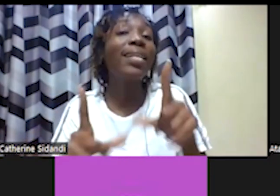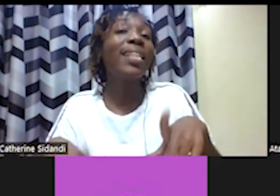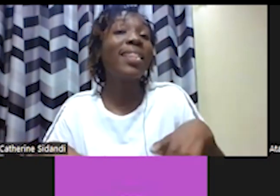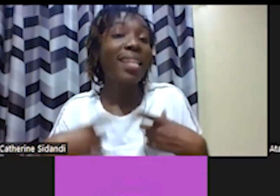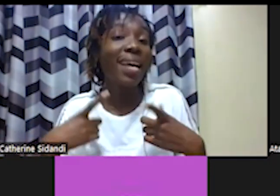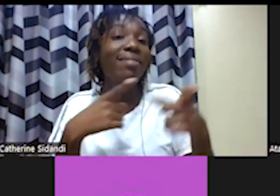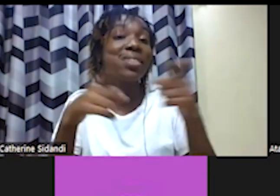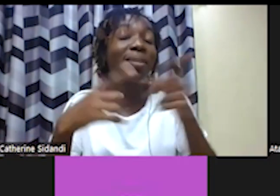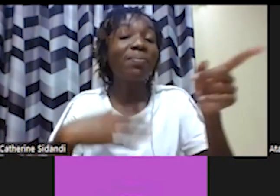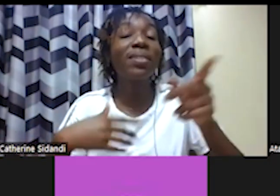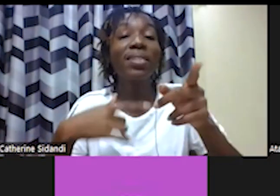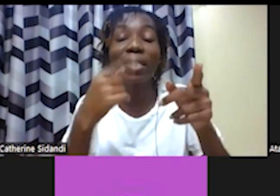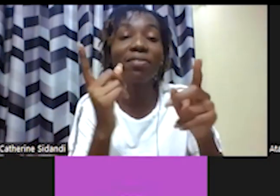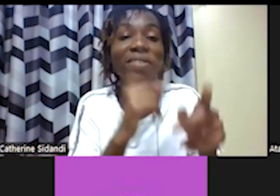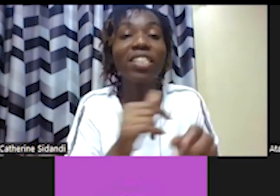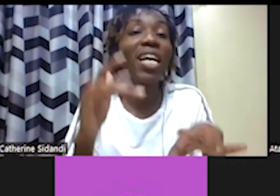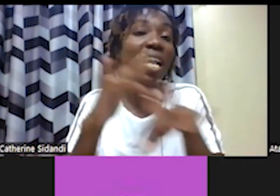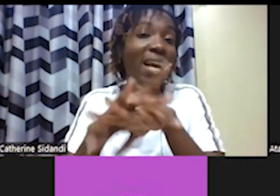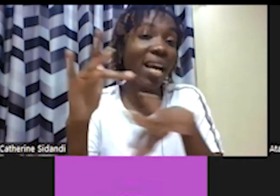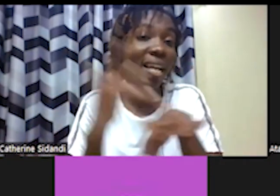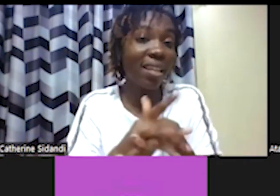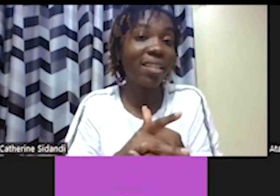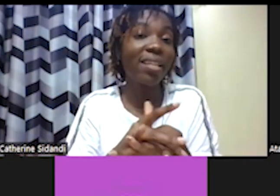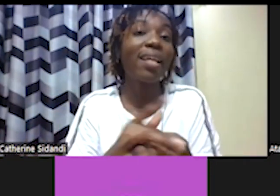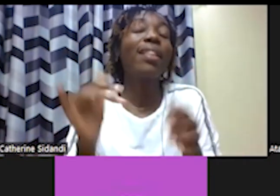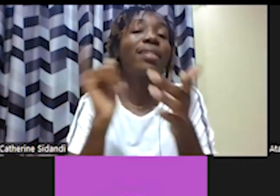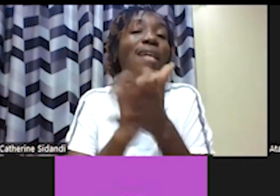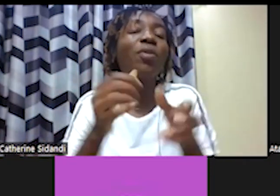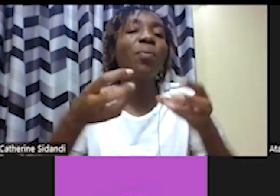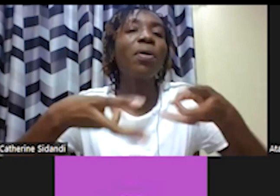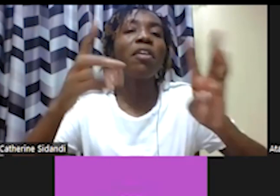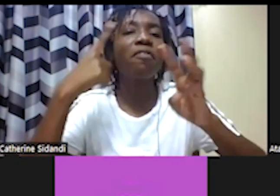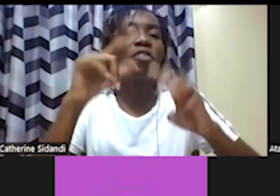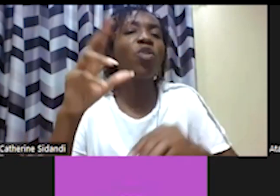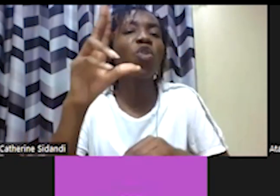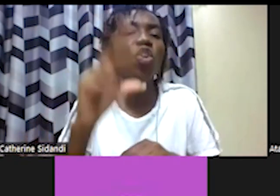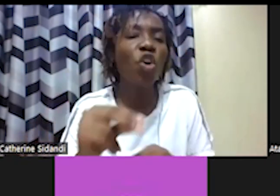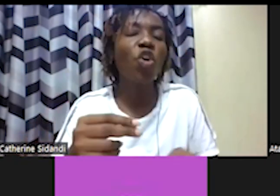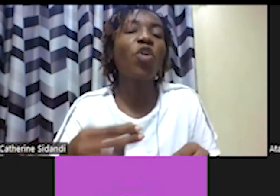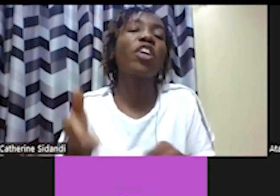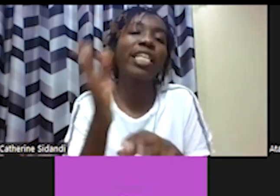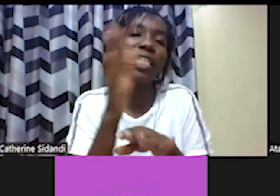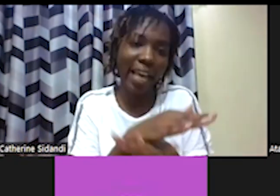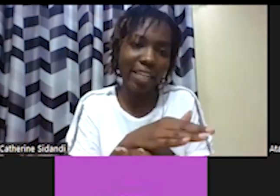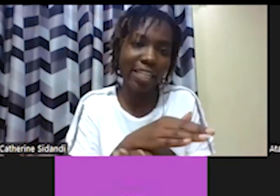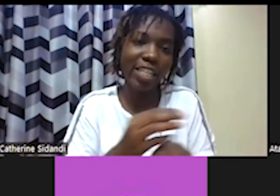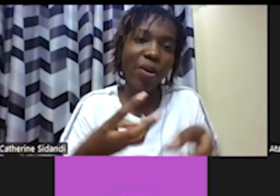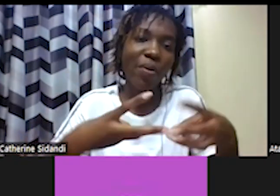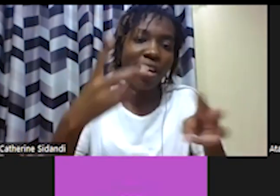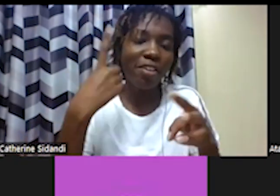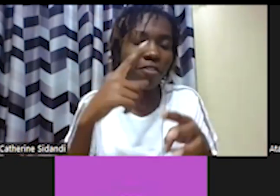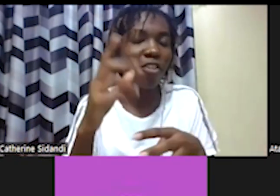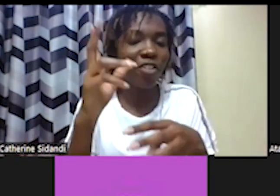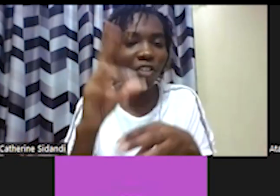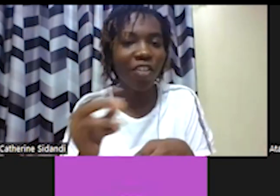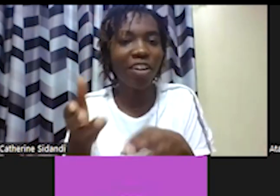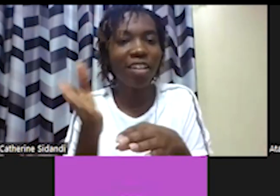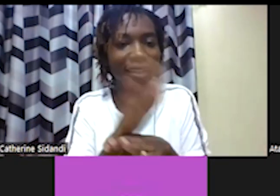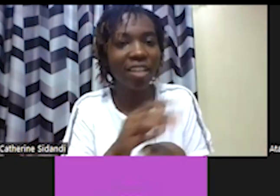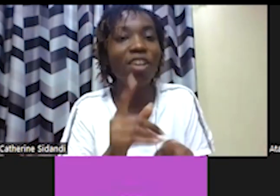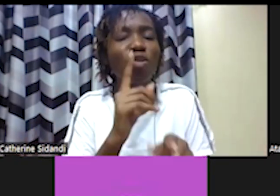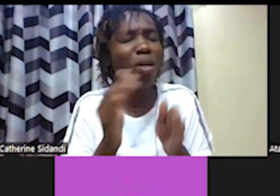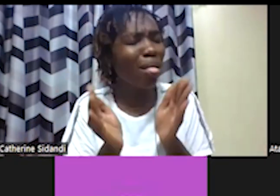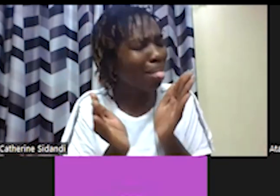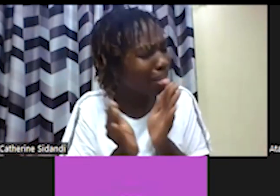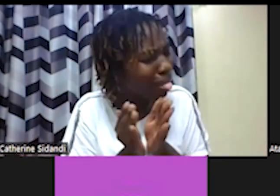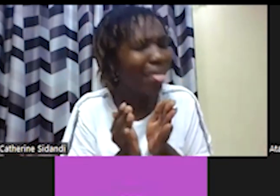told you earlier, is a way of no return. It's a one way with no return. So narrow, you just walk,